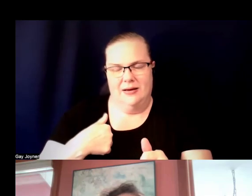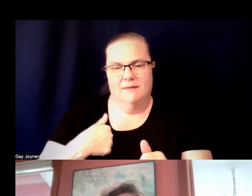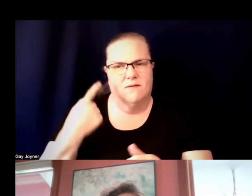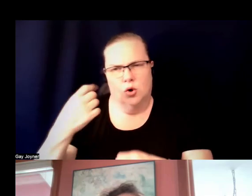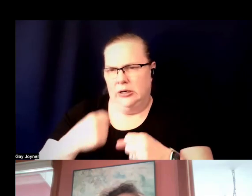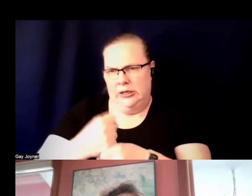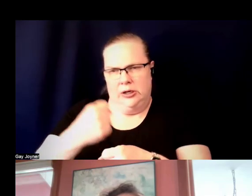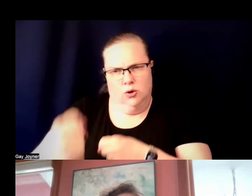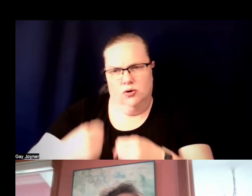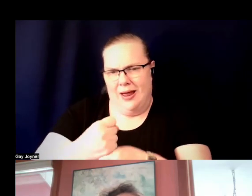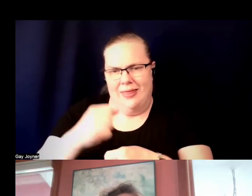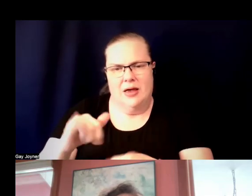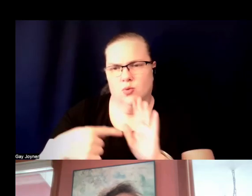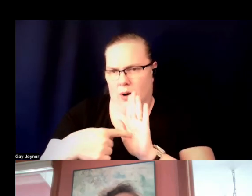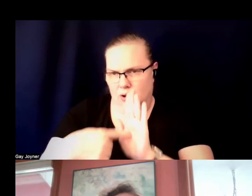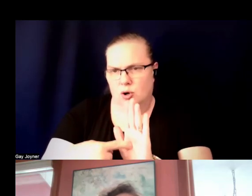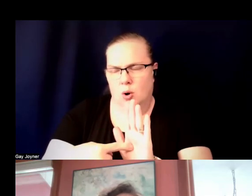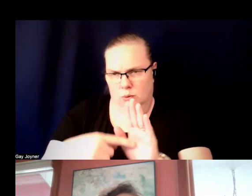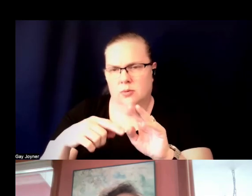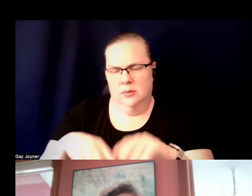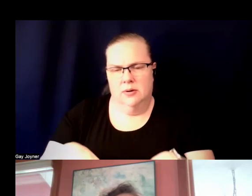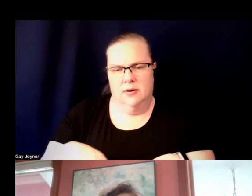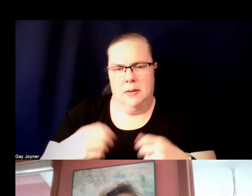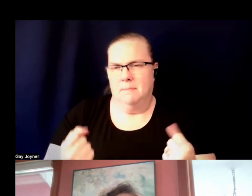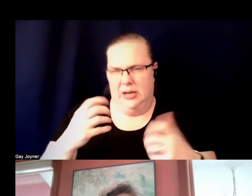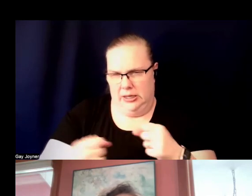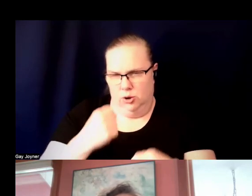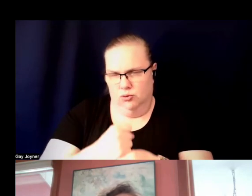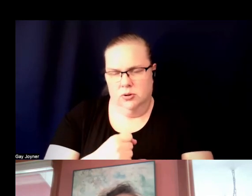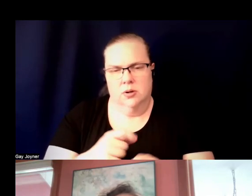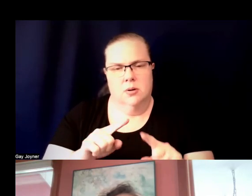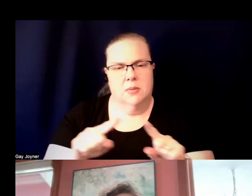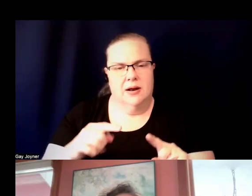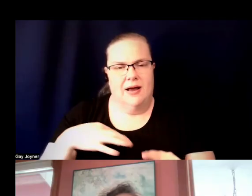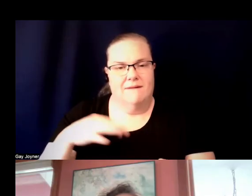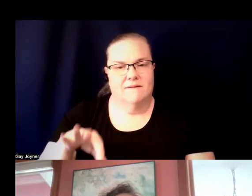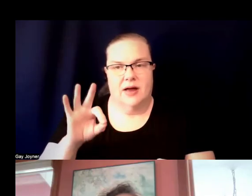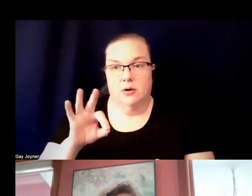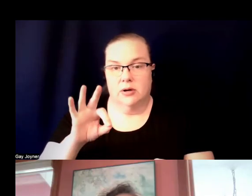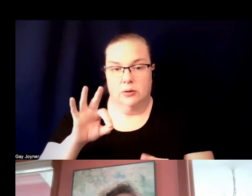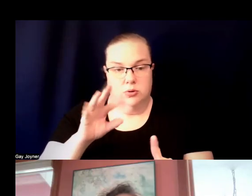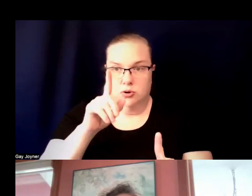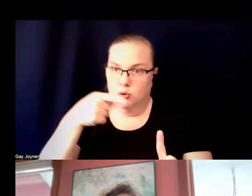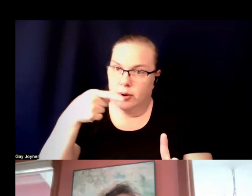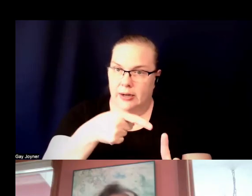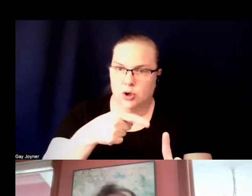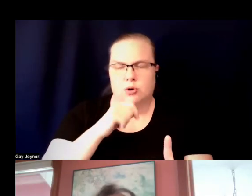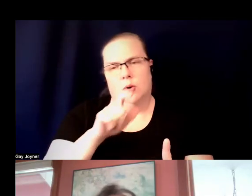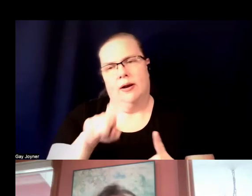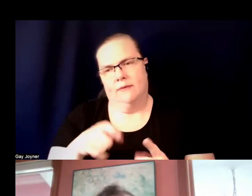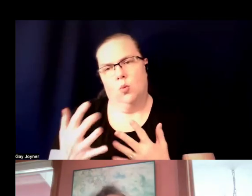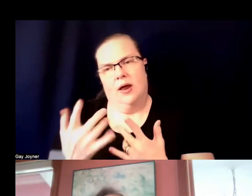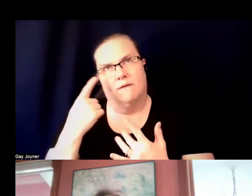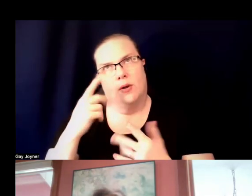was showing mostly on Newbury Street. Um, I found the media was just very direct. I didn't have to wait for things to dry. I could